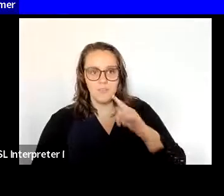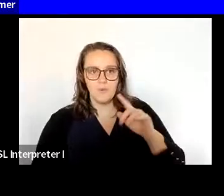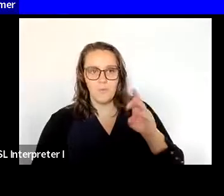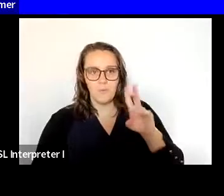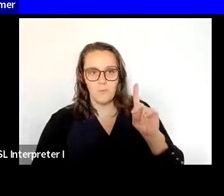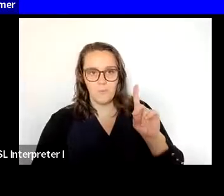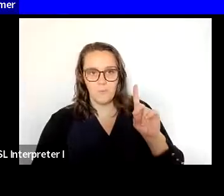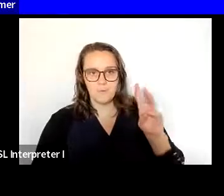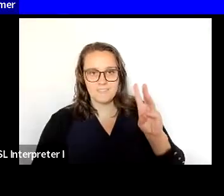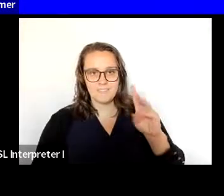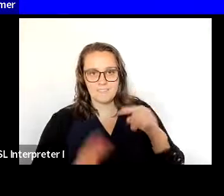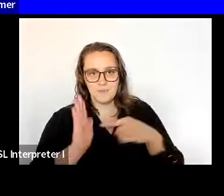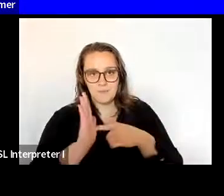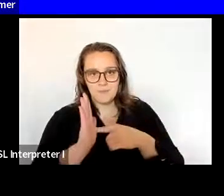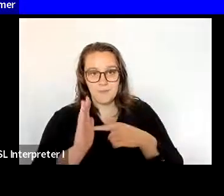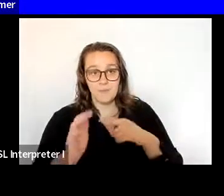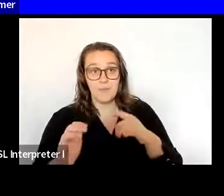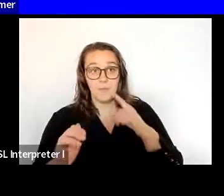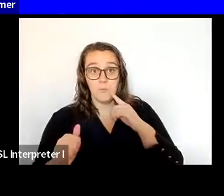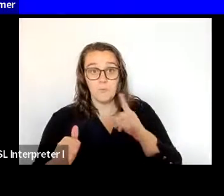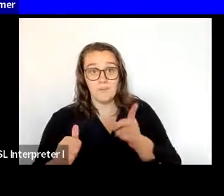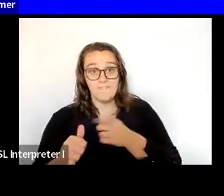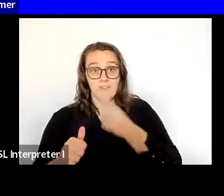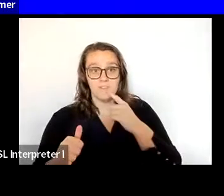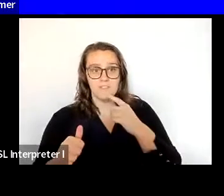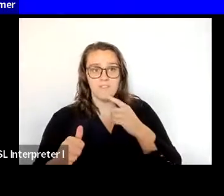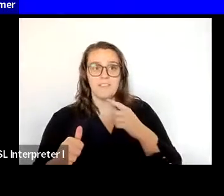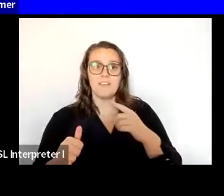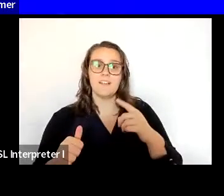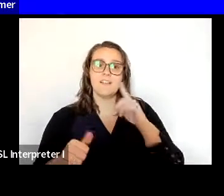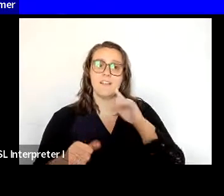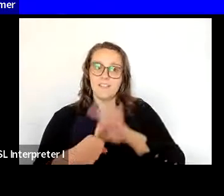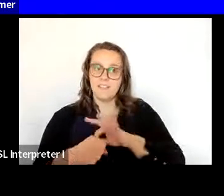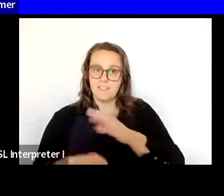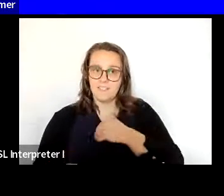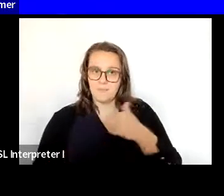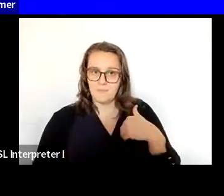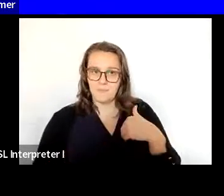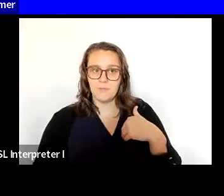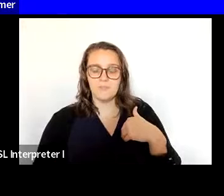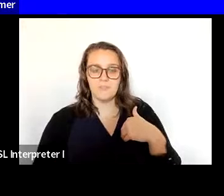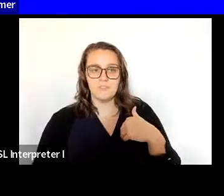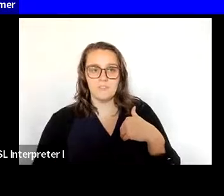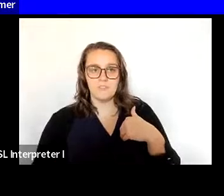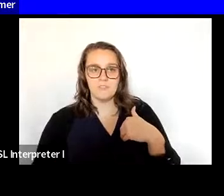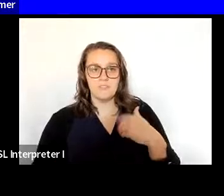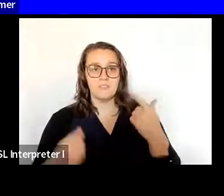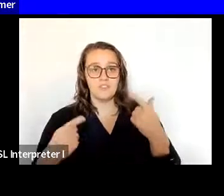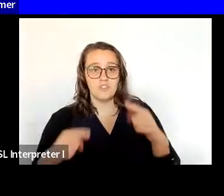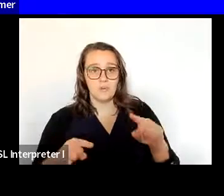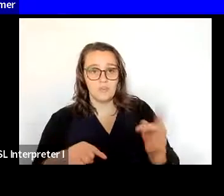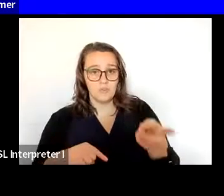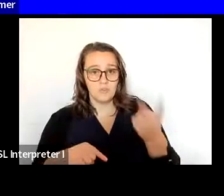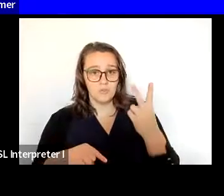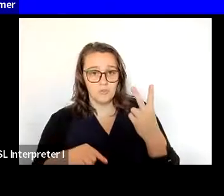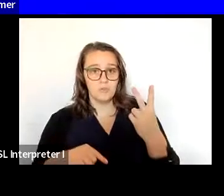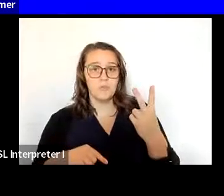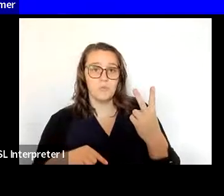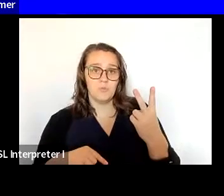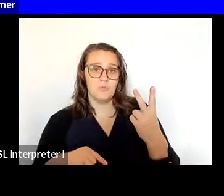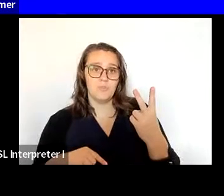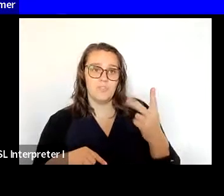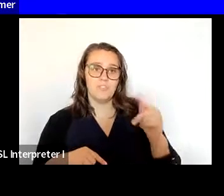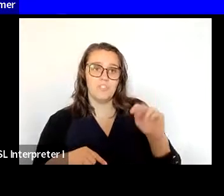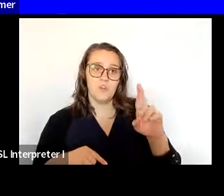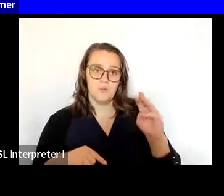of the first elected members of the council. During her 2 terms, she served as chairwoman of the Committee on